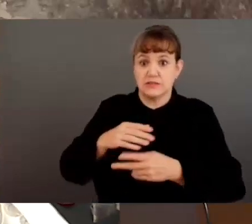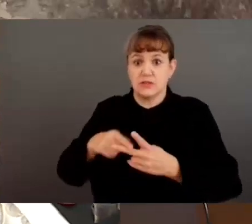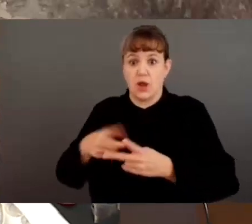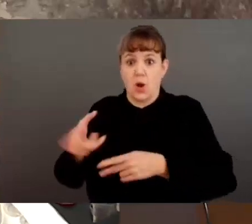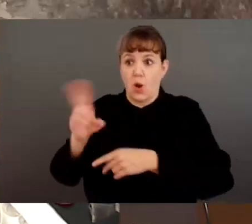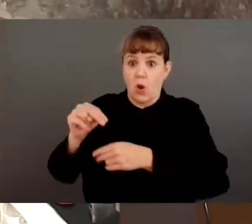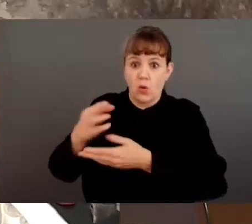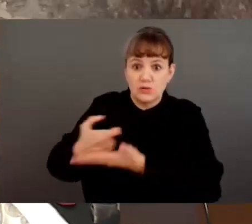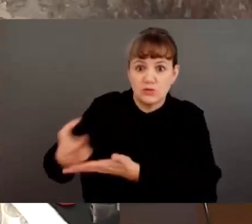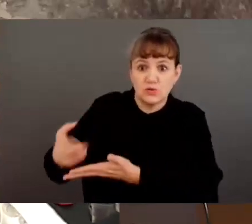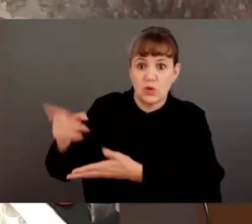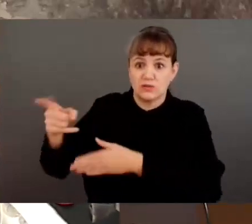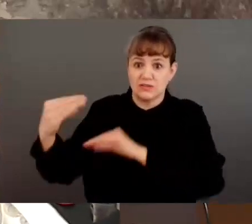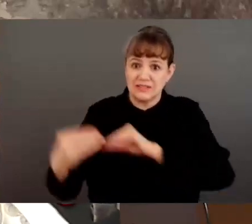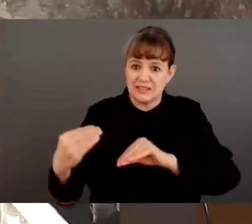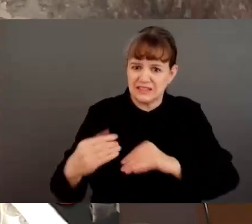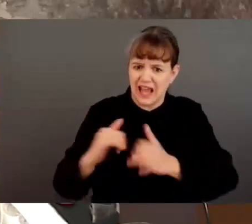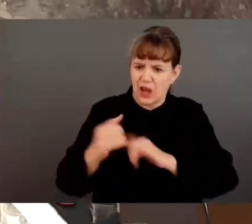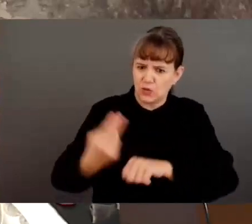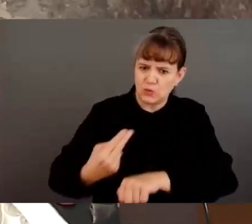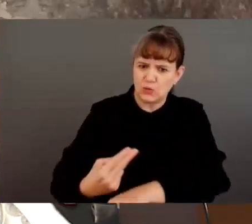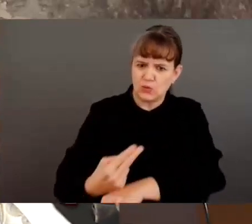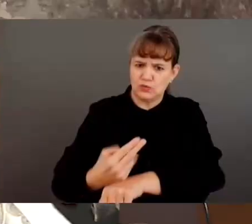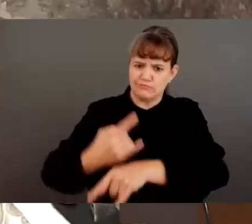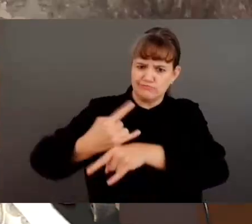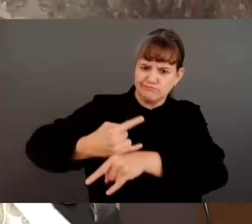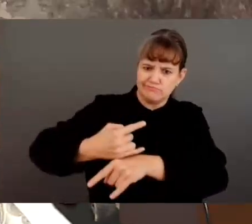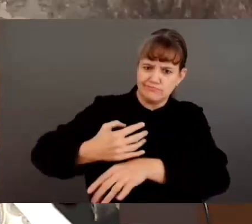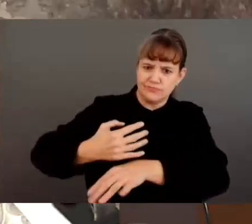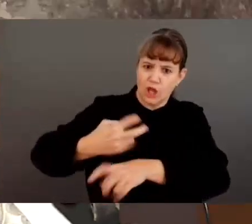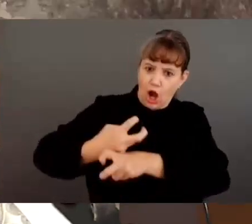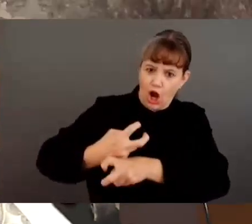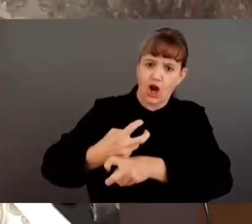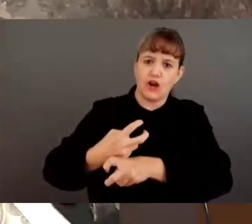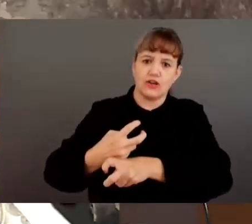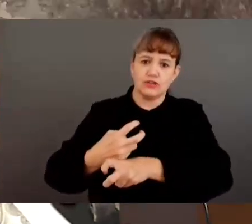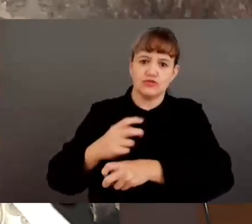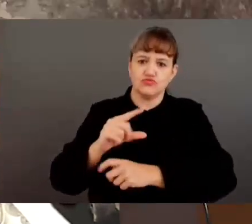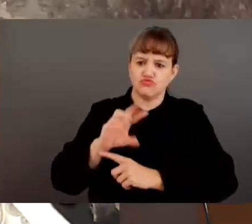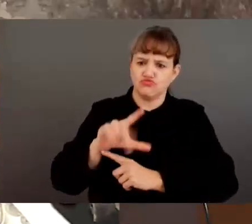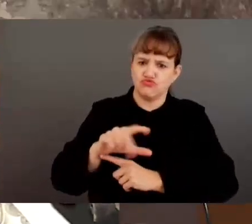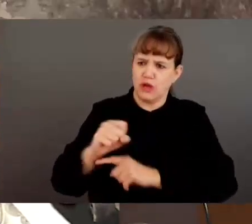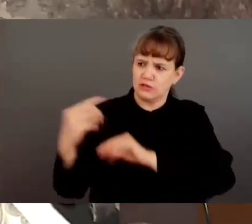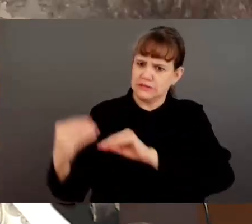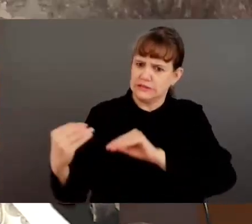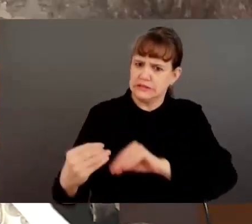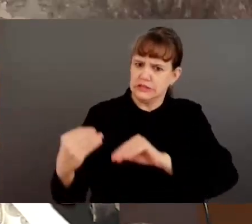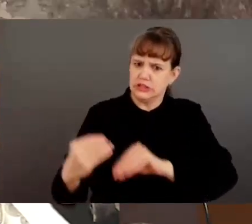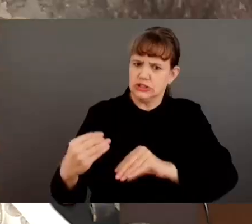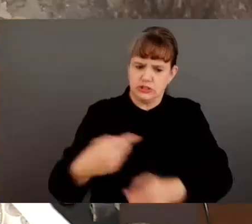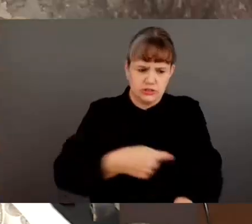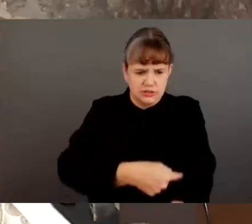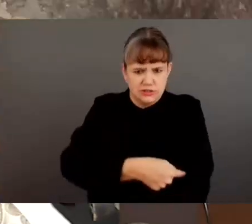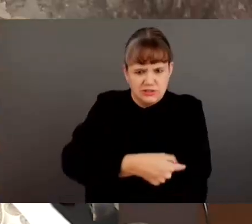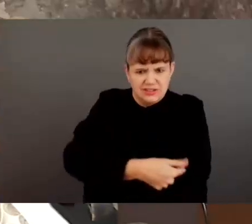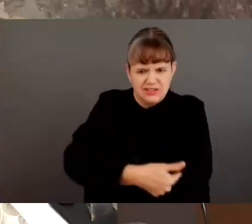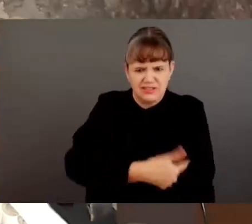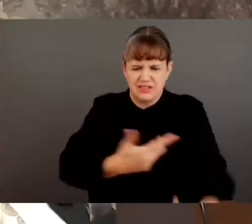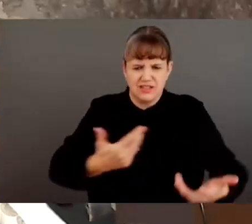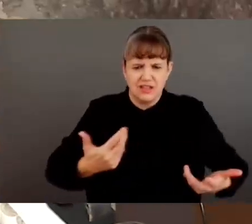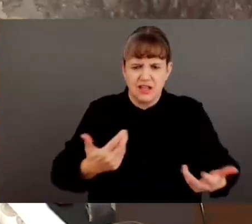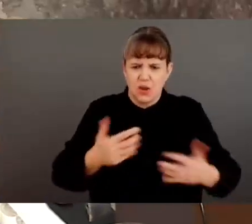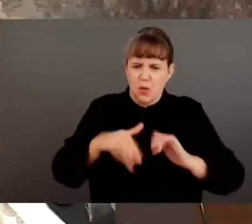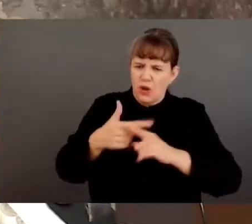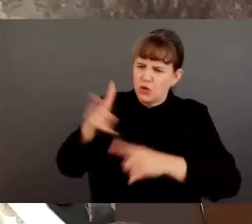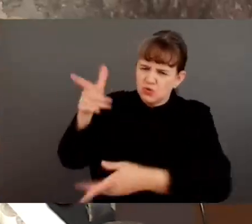safer, it makes it inevitable. When will this minister stop teaching kids how to use drugs?